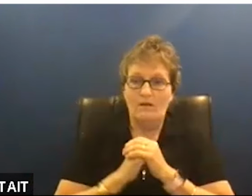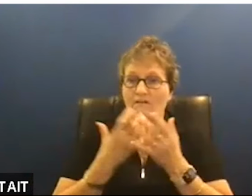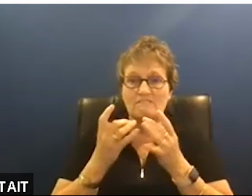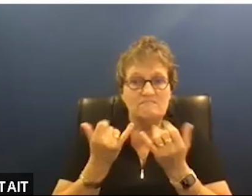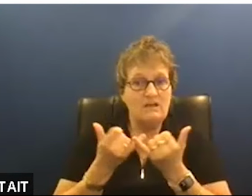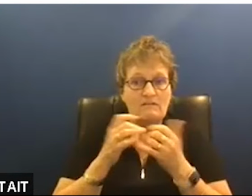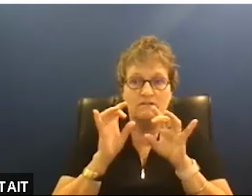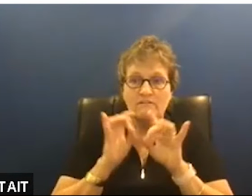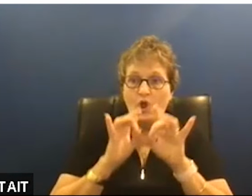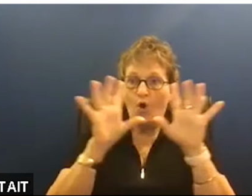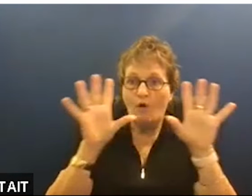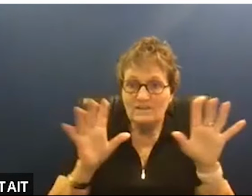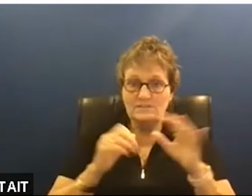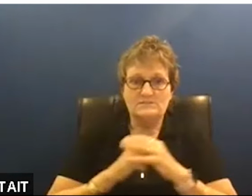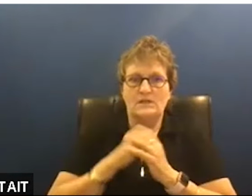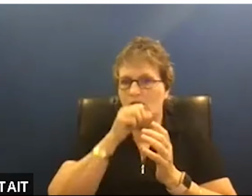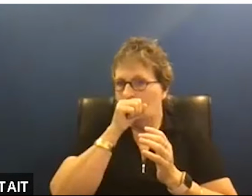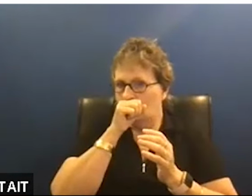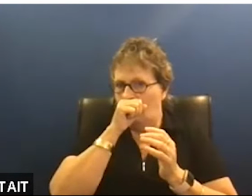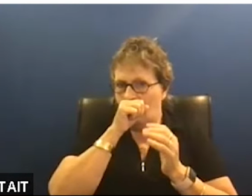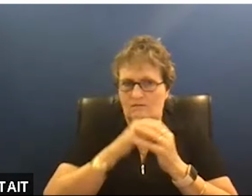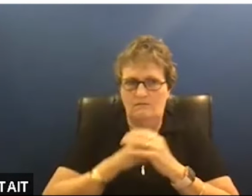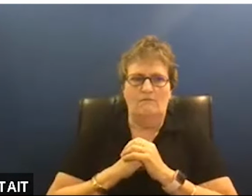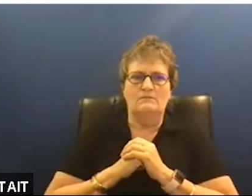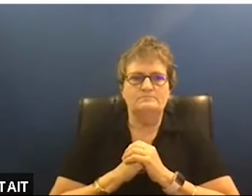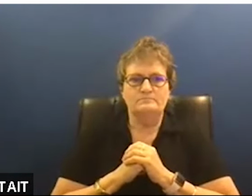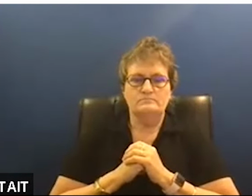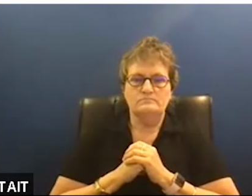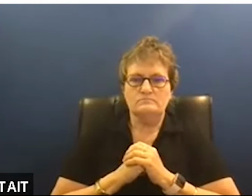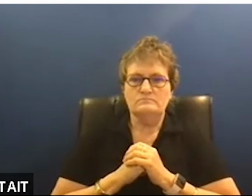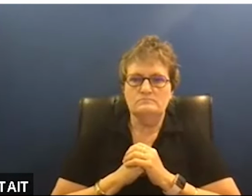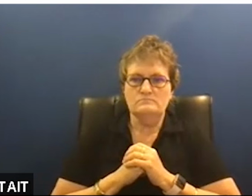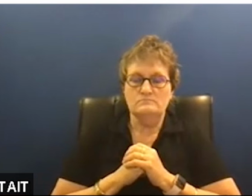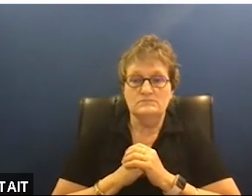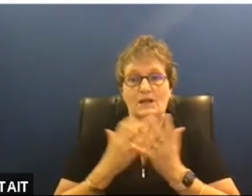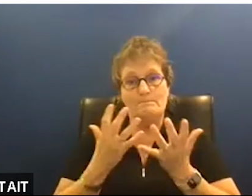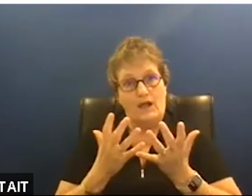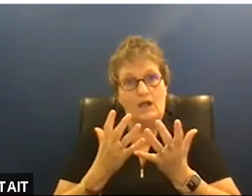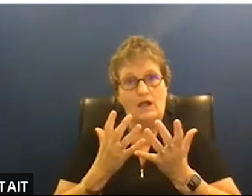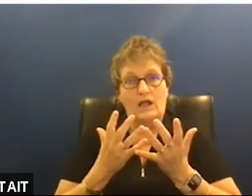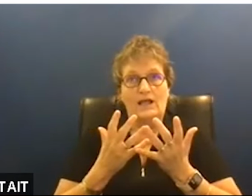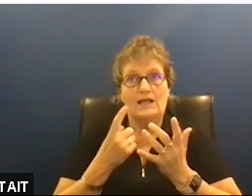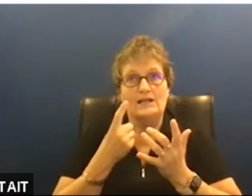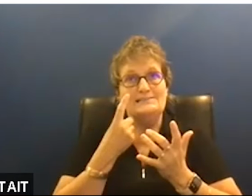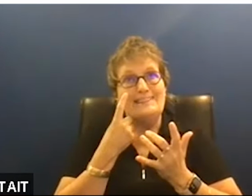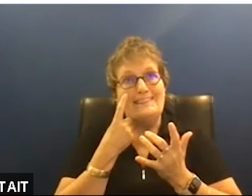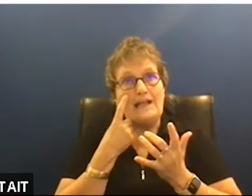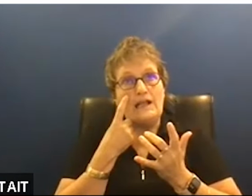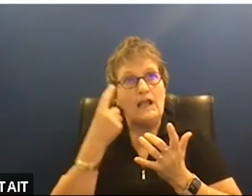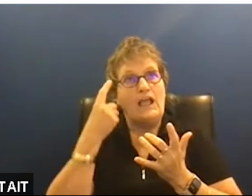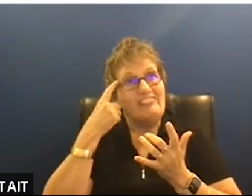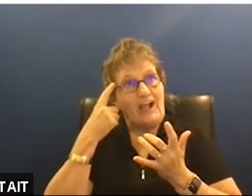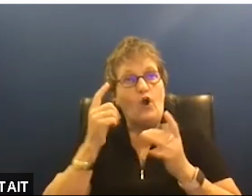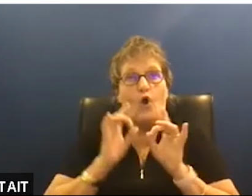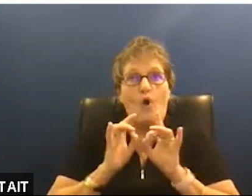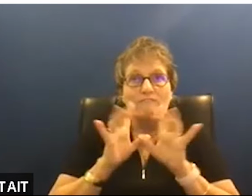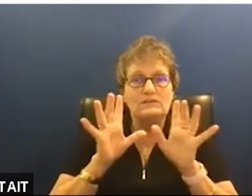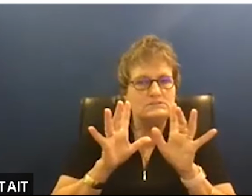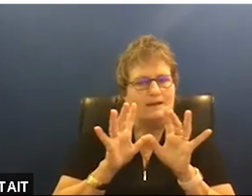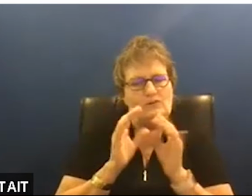practice, weren't that, you know, in fact, it's not so obvious. And so in